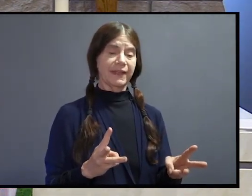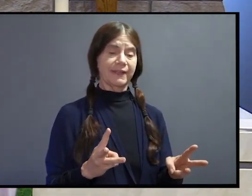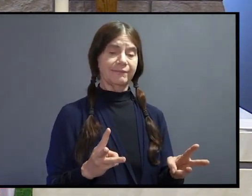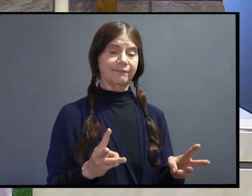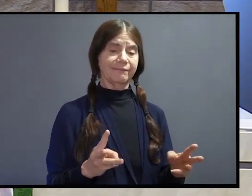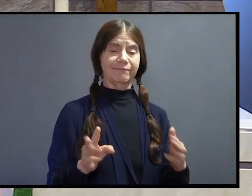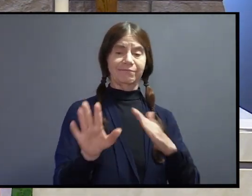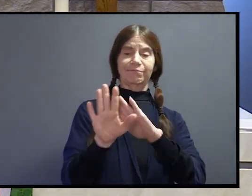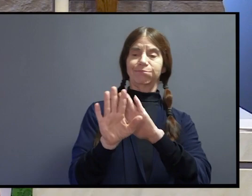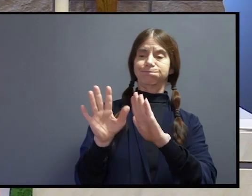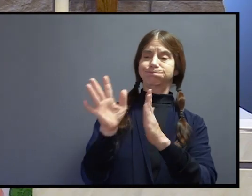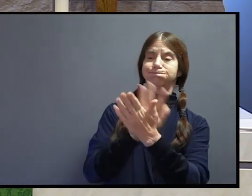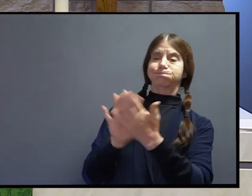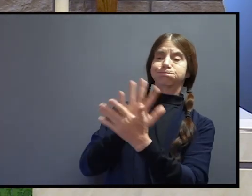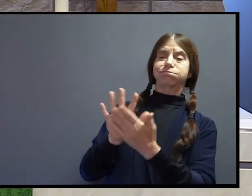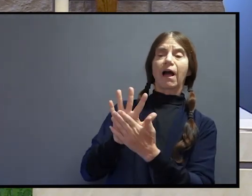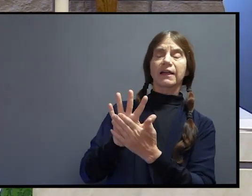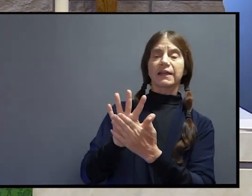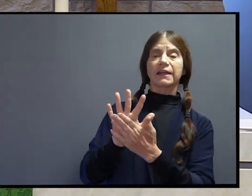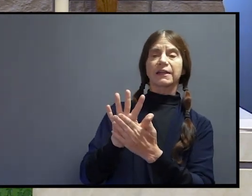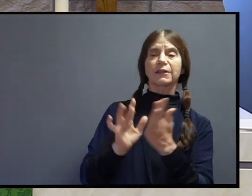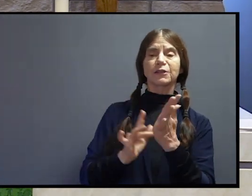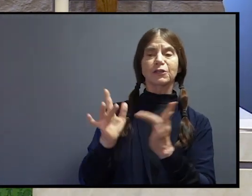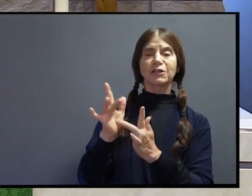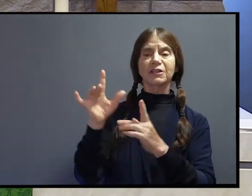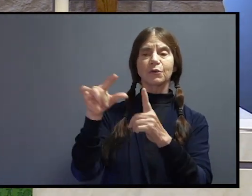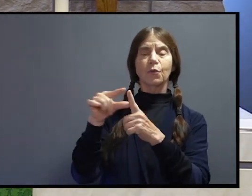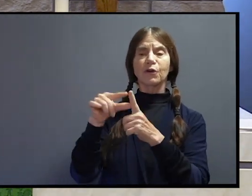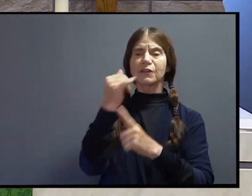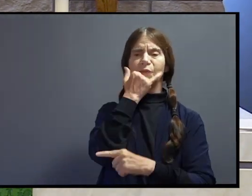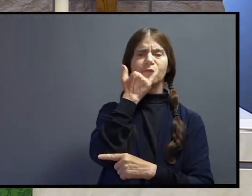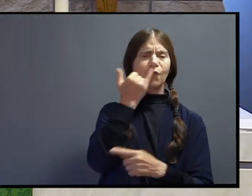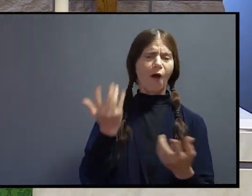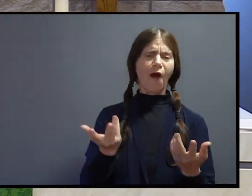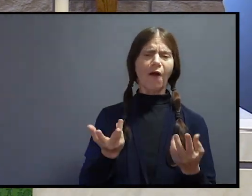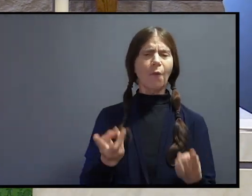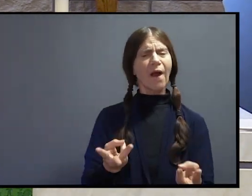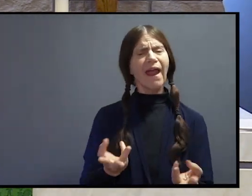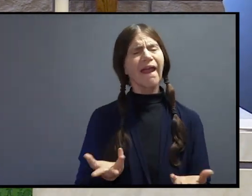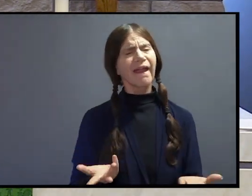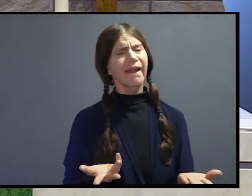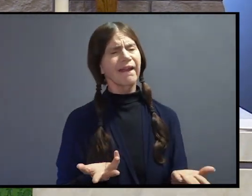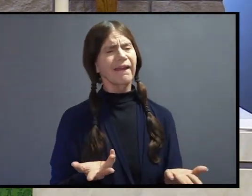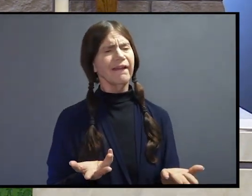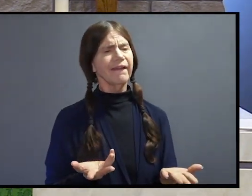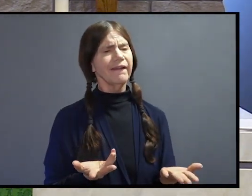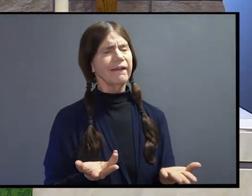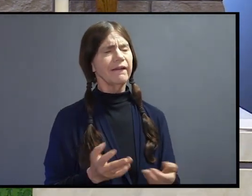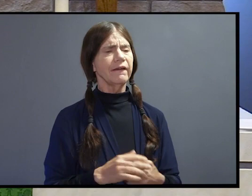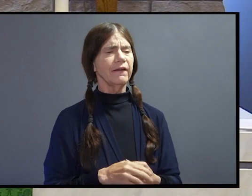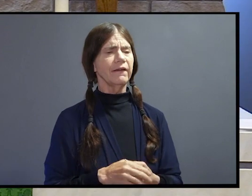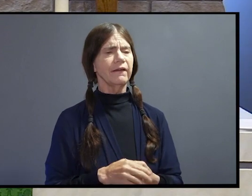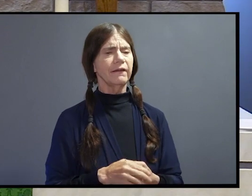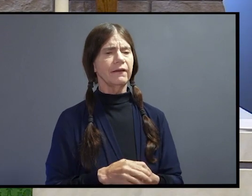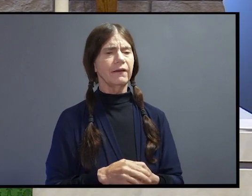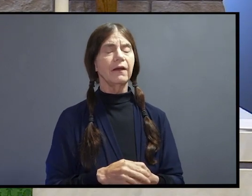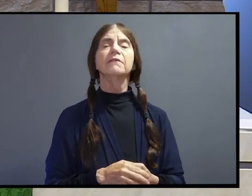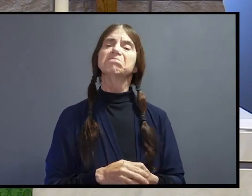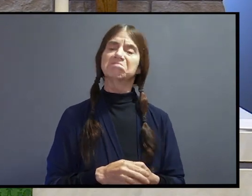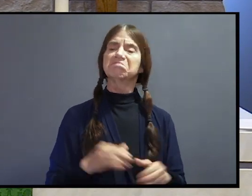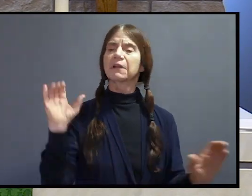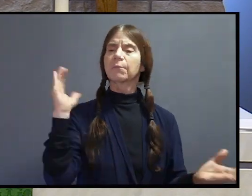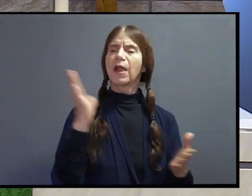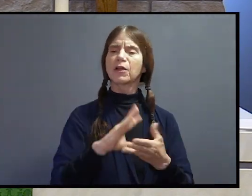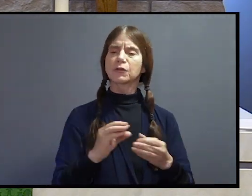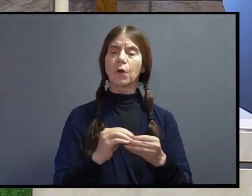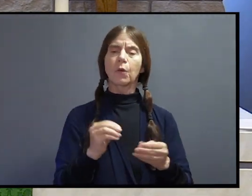getting in the way of Jesus, interpreting everything in a man-centered way. We hear these parables